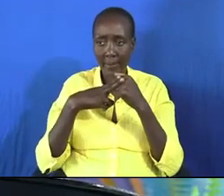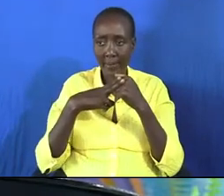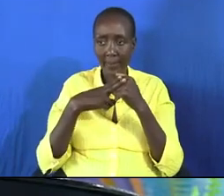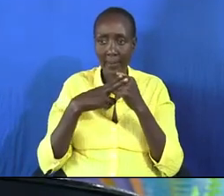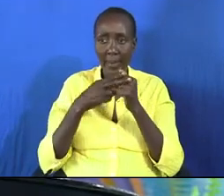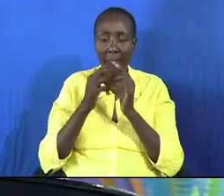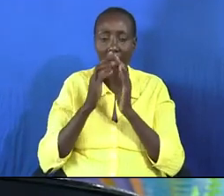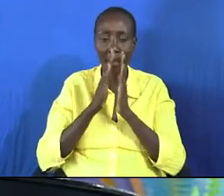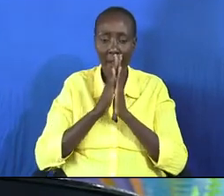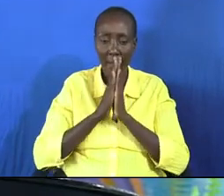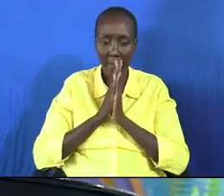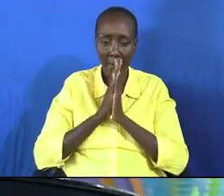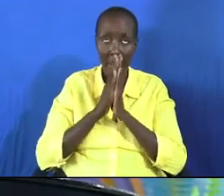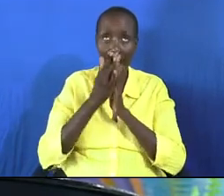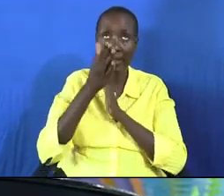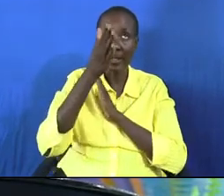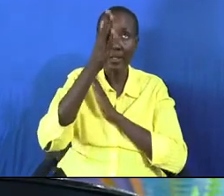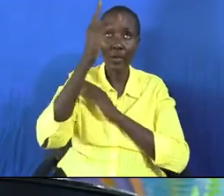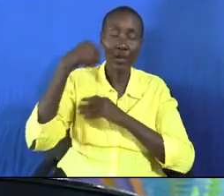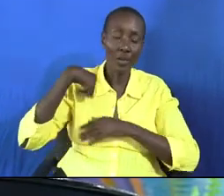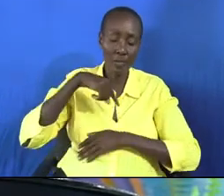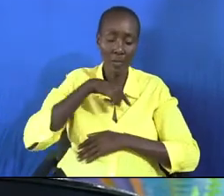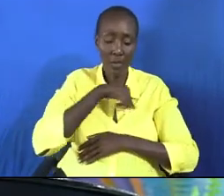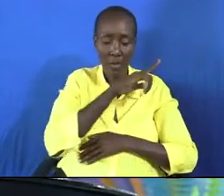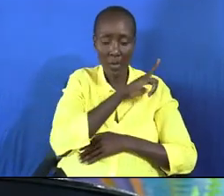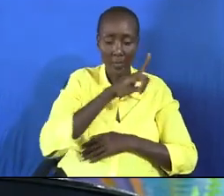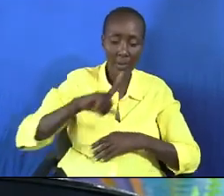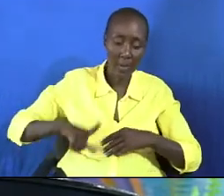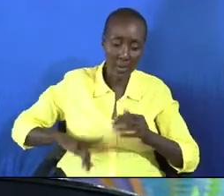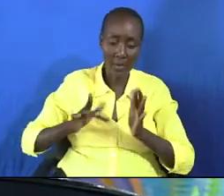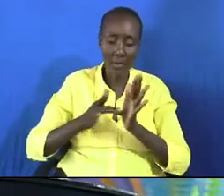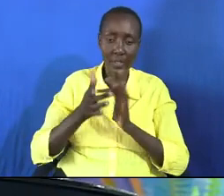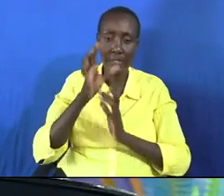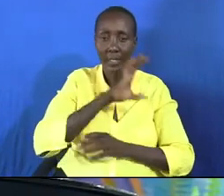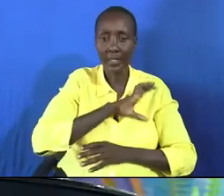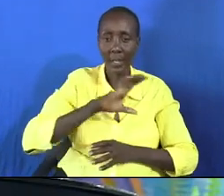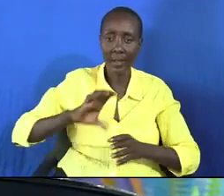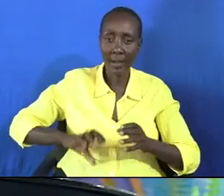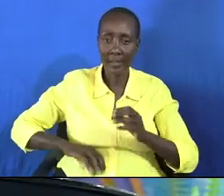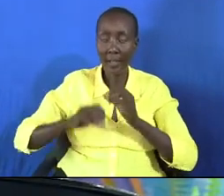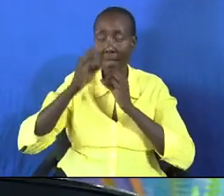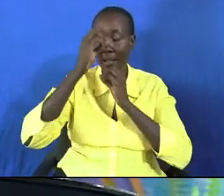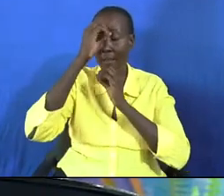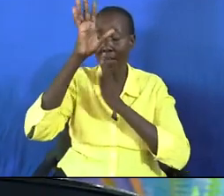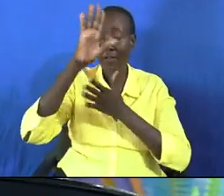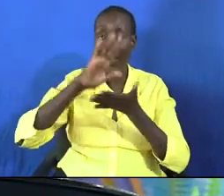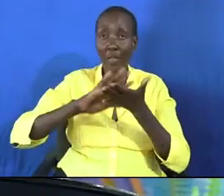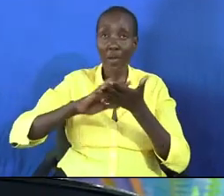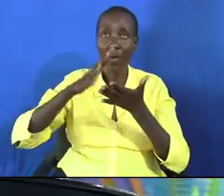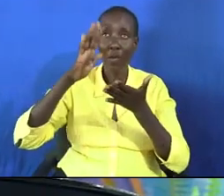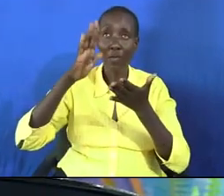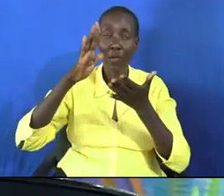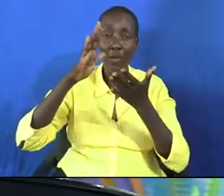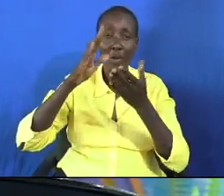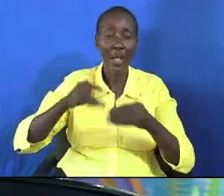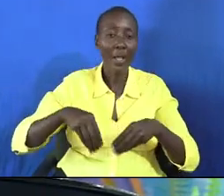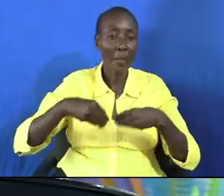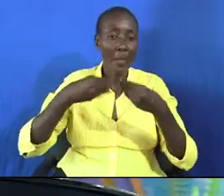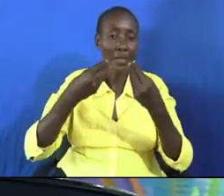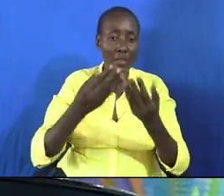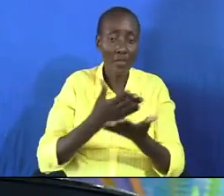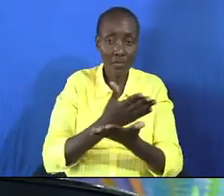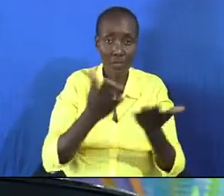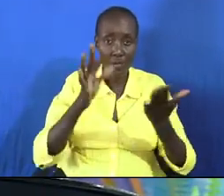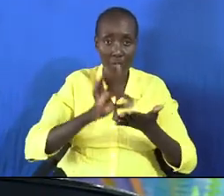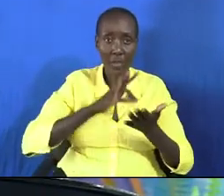17. I pray that the God of our Lord Jesus Christ, the Father of glory, may give to you the spirit